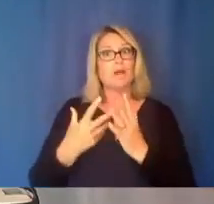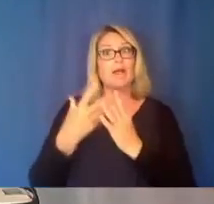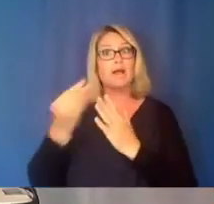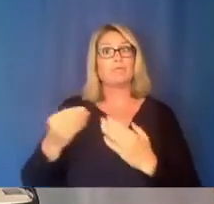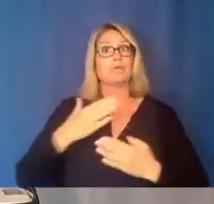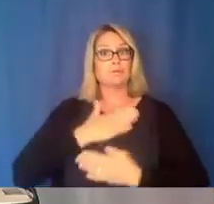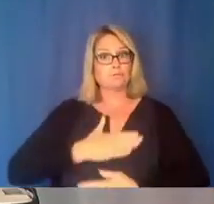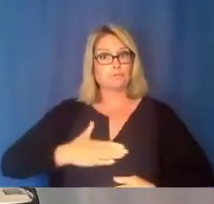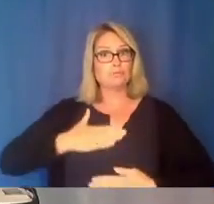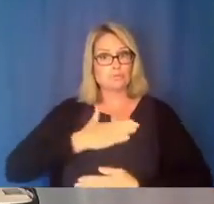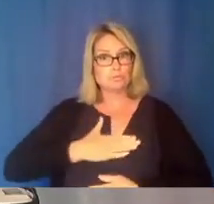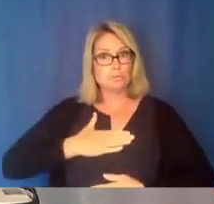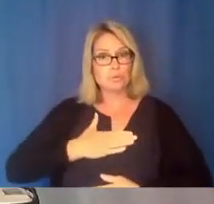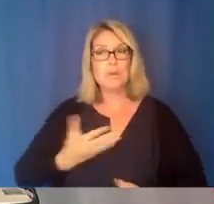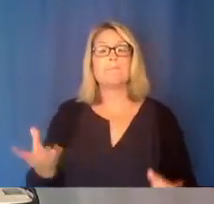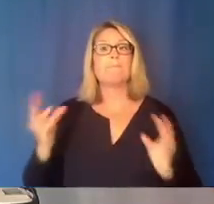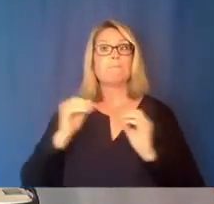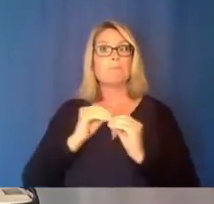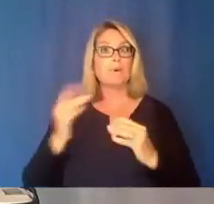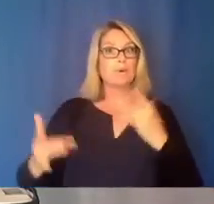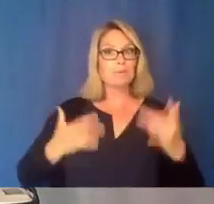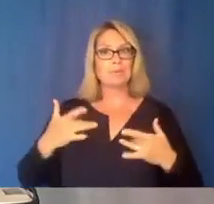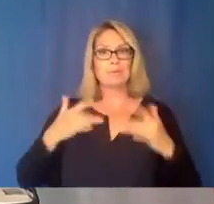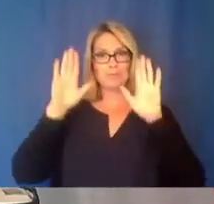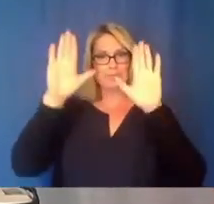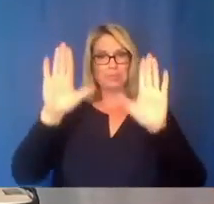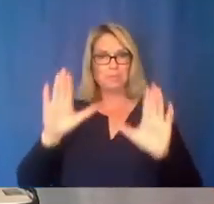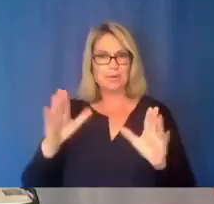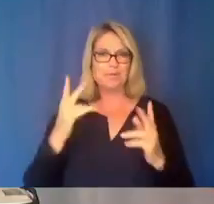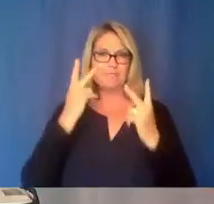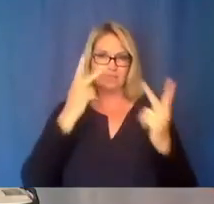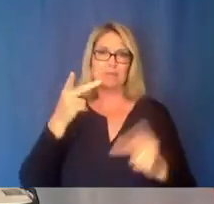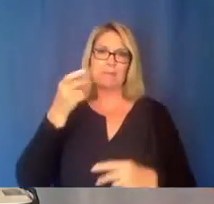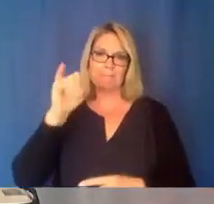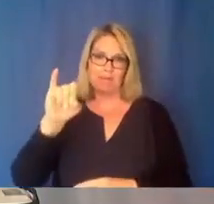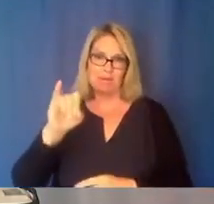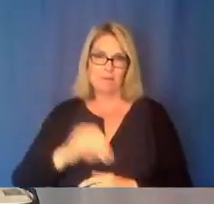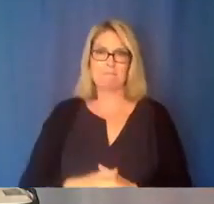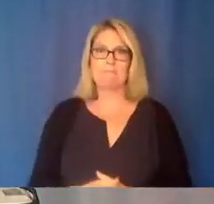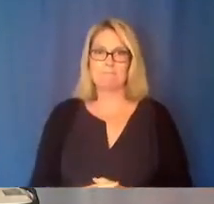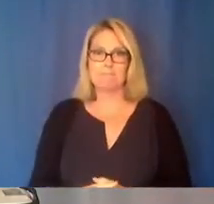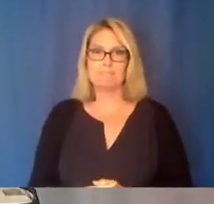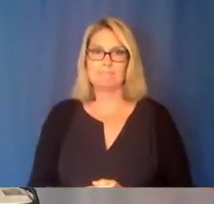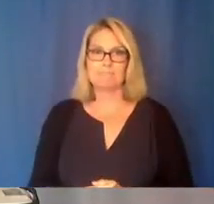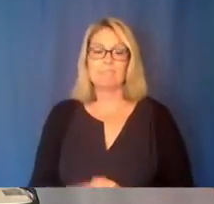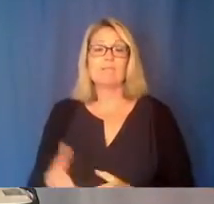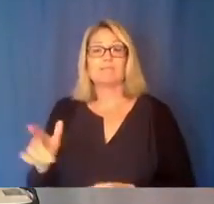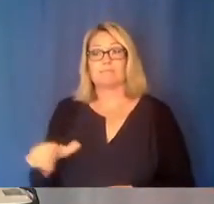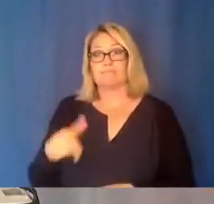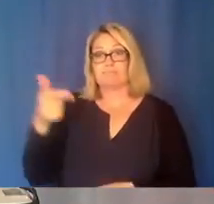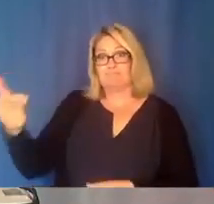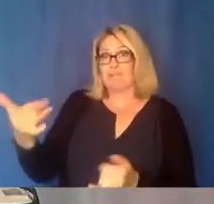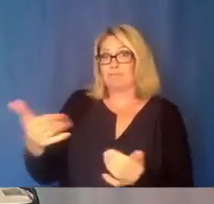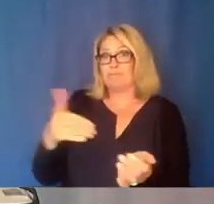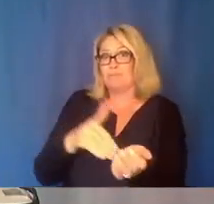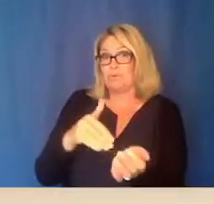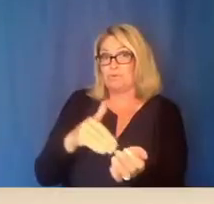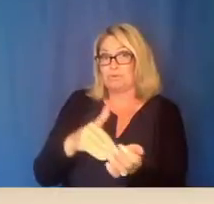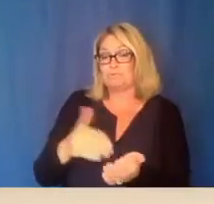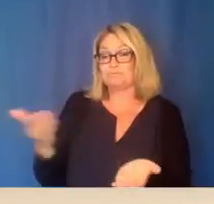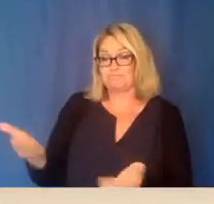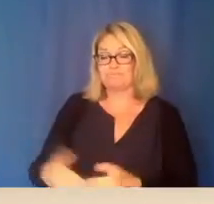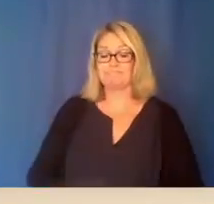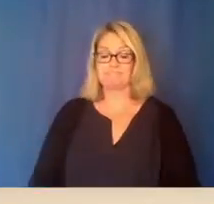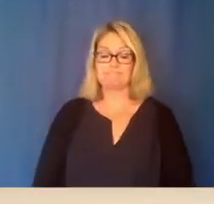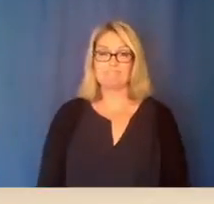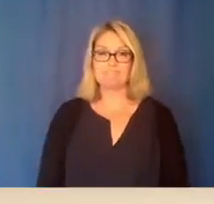know will be an exciting and wonderful island summer. So with that, I will pass it on to Dr. Morrison for her daily briefing.